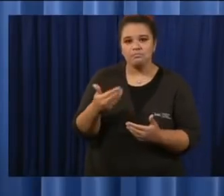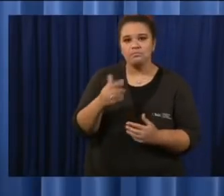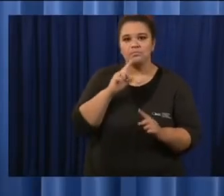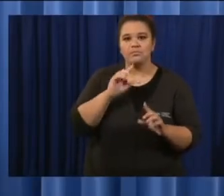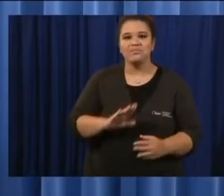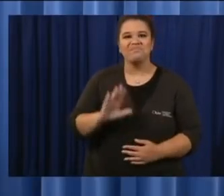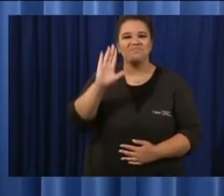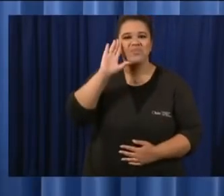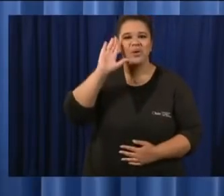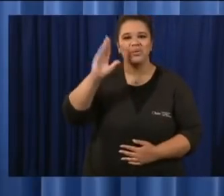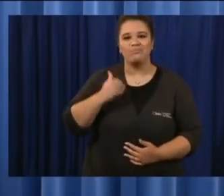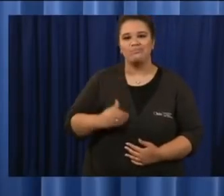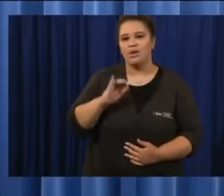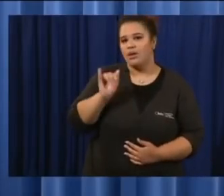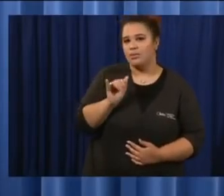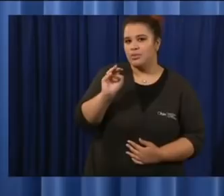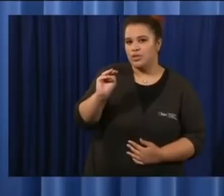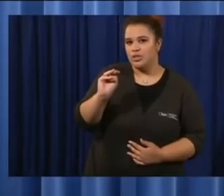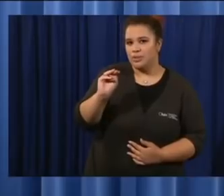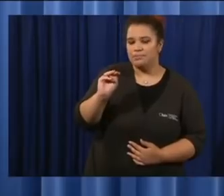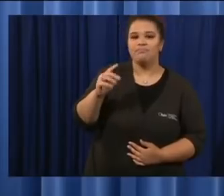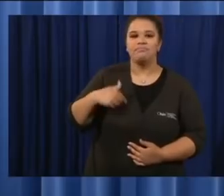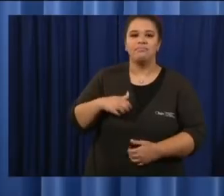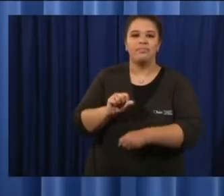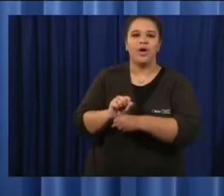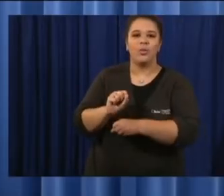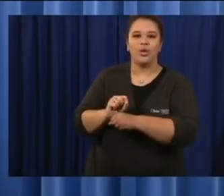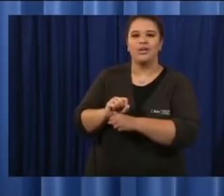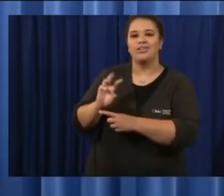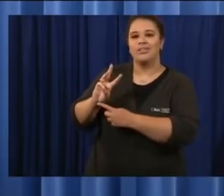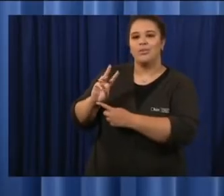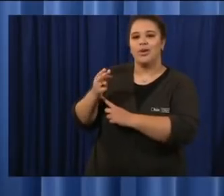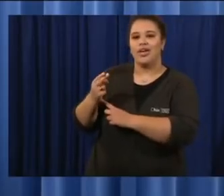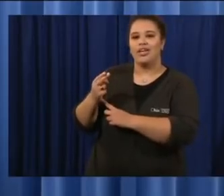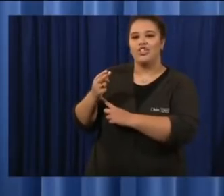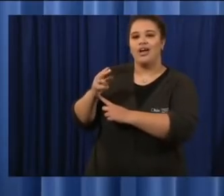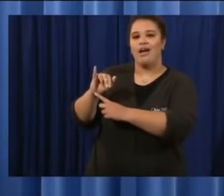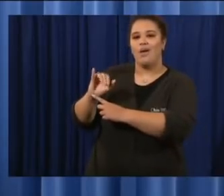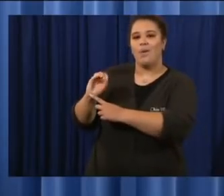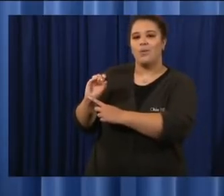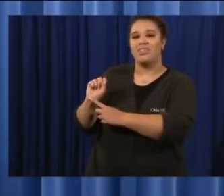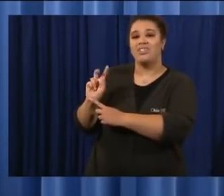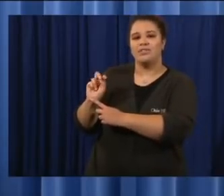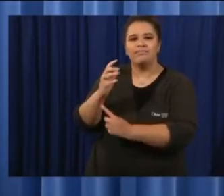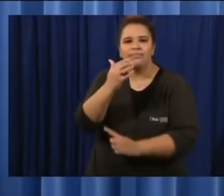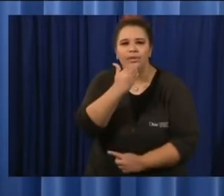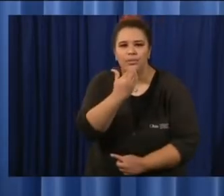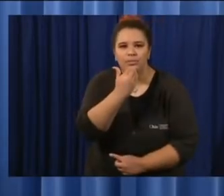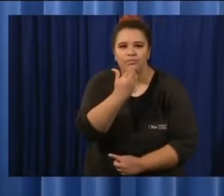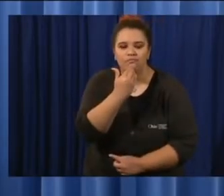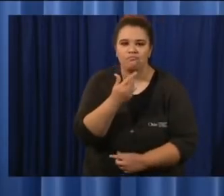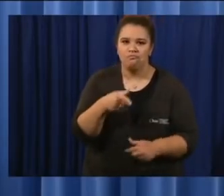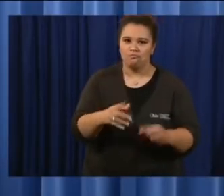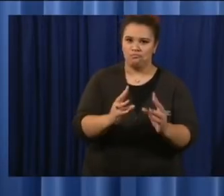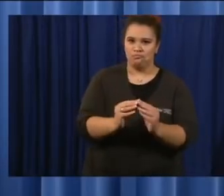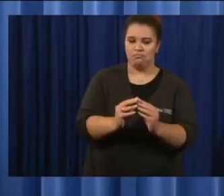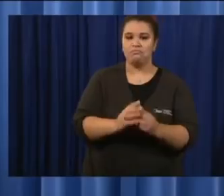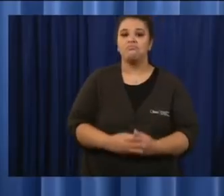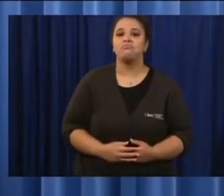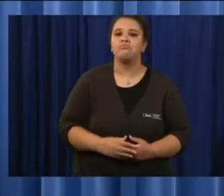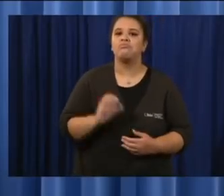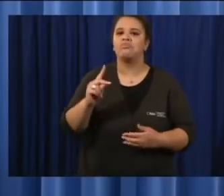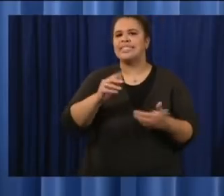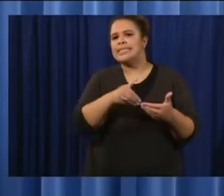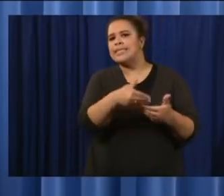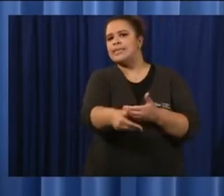Hey, Governor. Jim Oddie from WHIO-TV. Thanks for doing this today. I wanted to ask what else is in the pipeline. We have daycare centers,